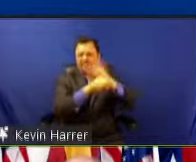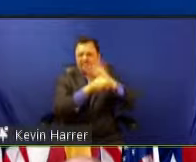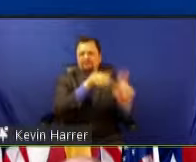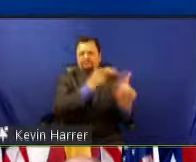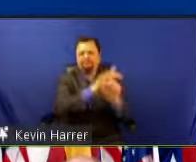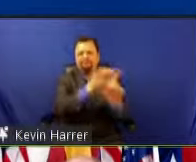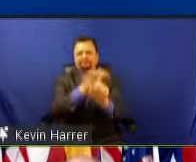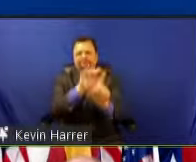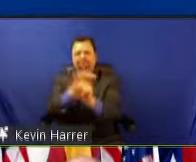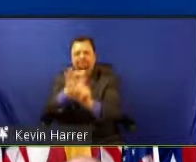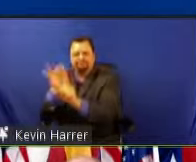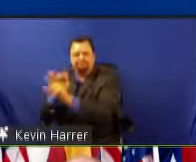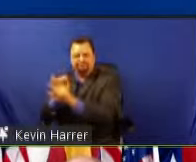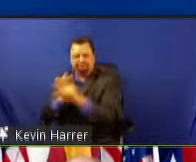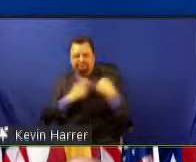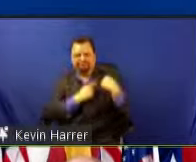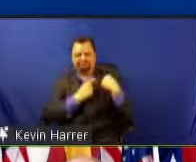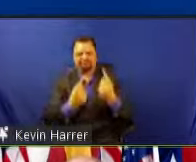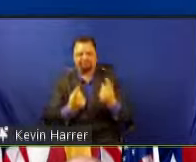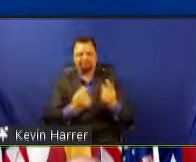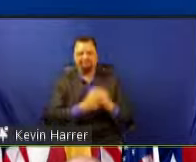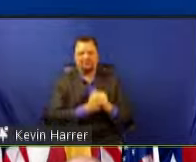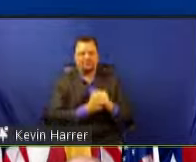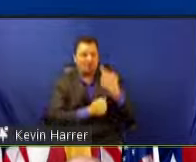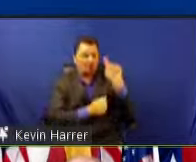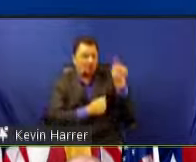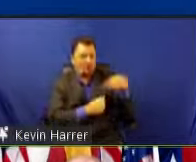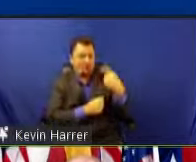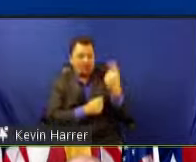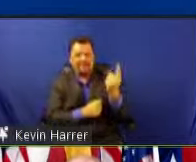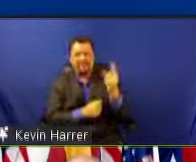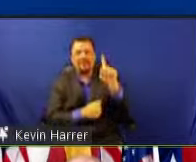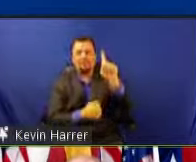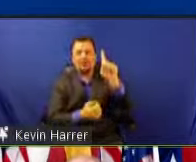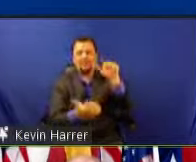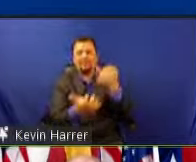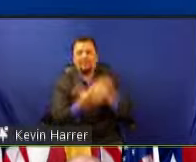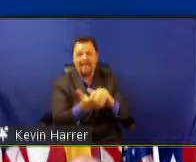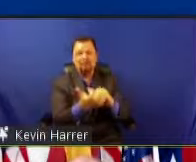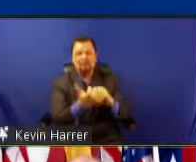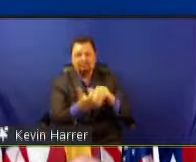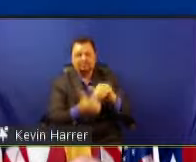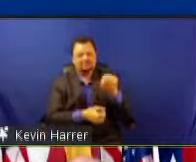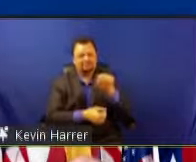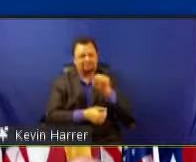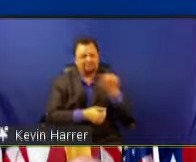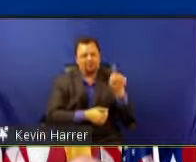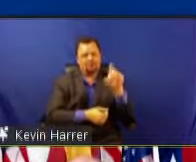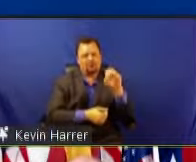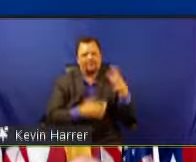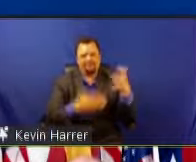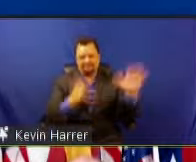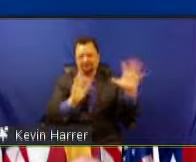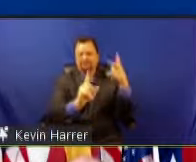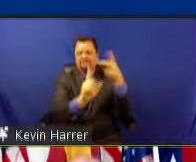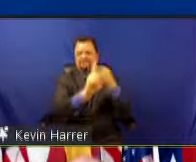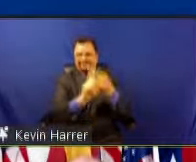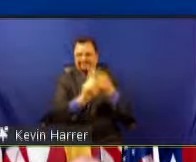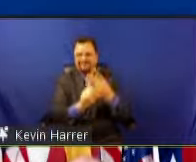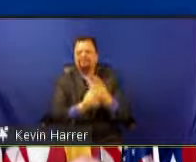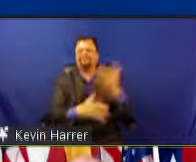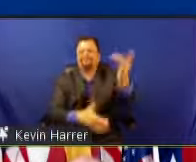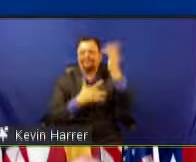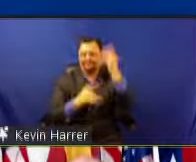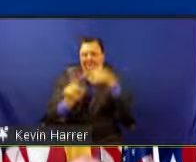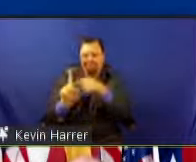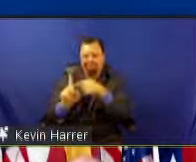vaccination significantly reduce your chance of contracting the virus, but it also makes it much more likely that you will have a minor case and not require any